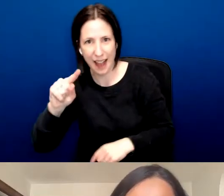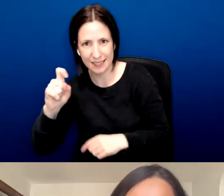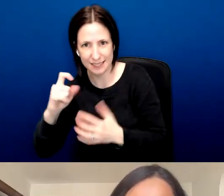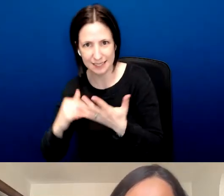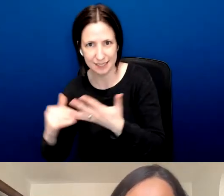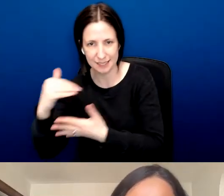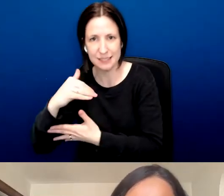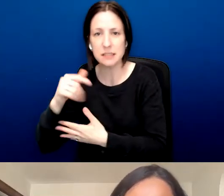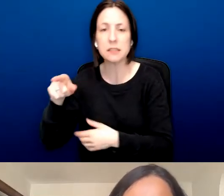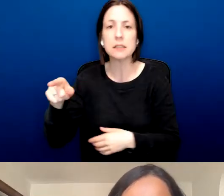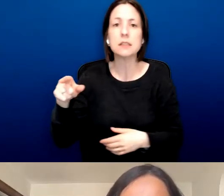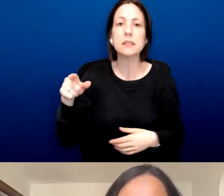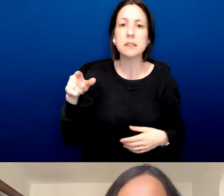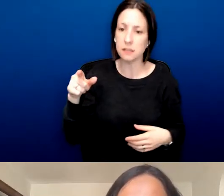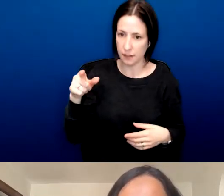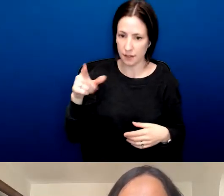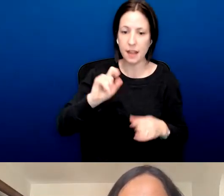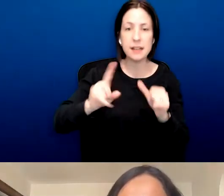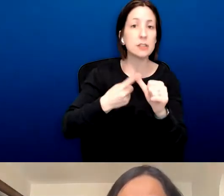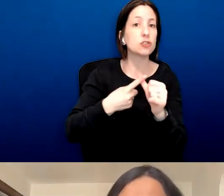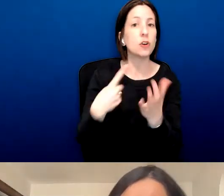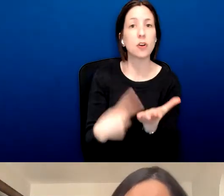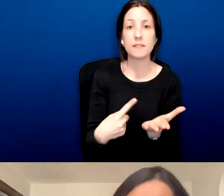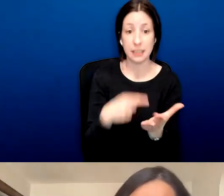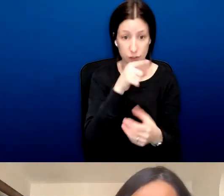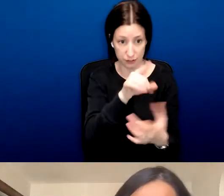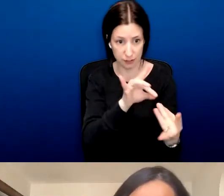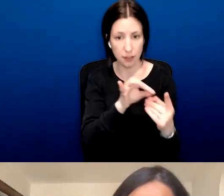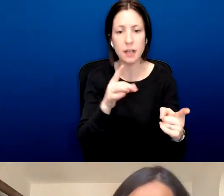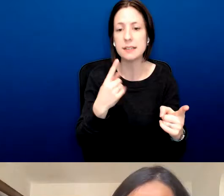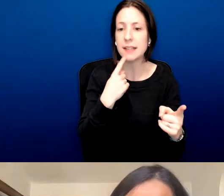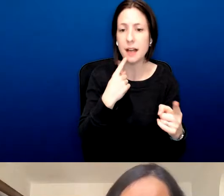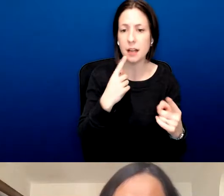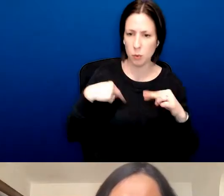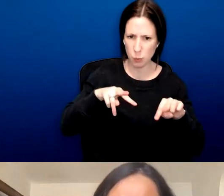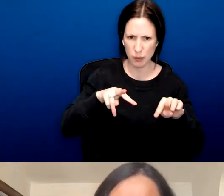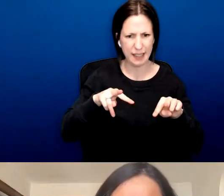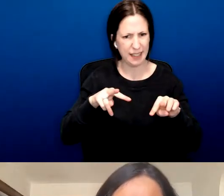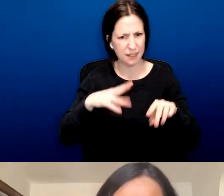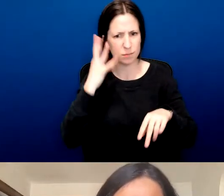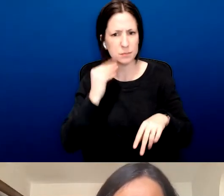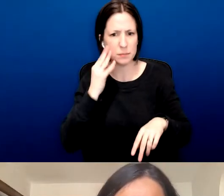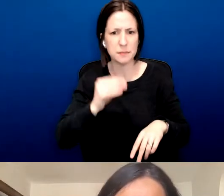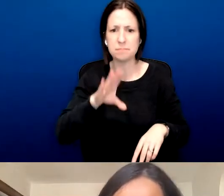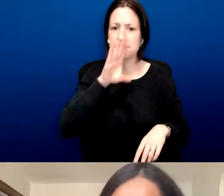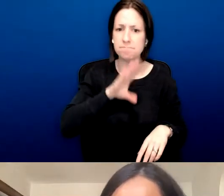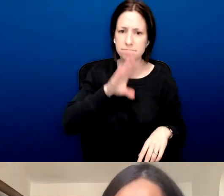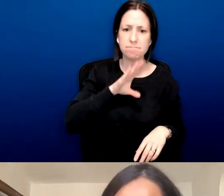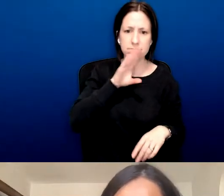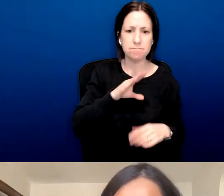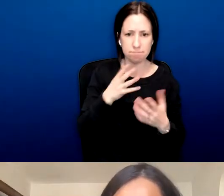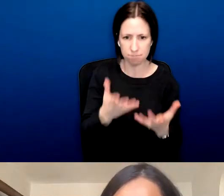the initial conversations were about us expressing a sense of frustration and us expressing